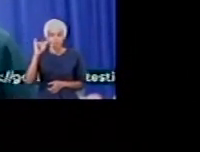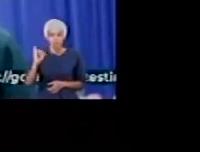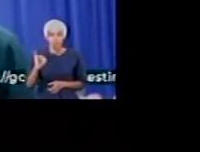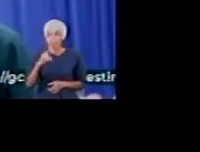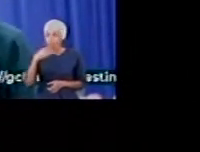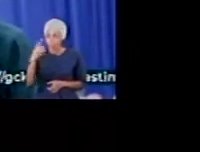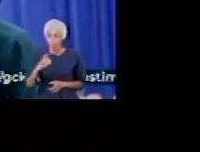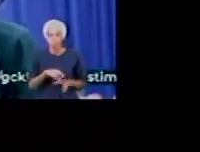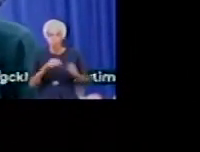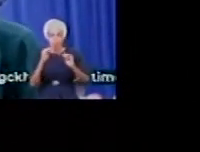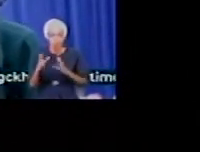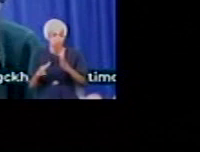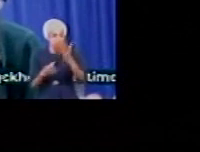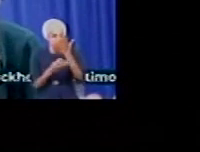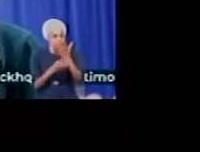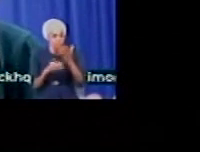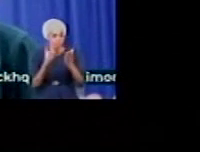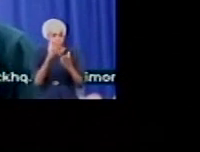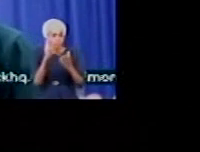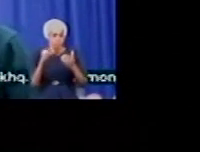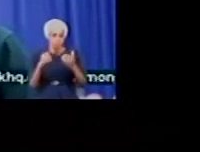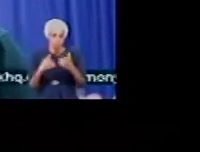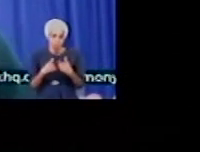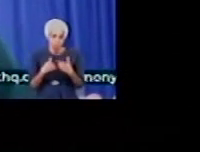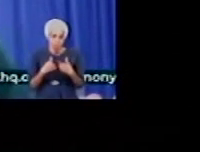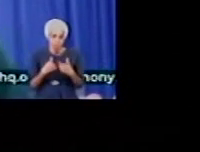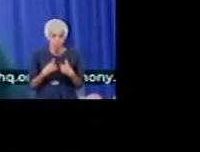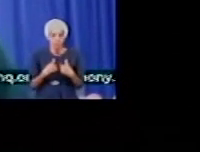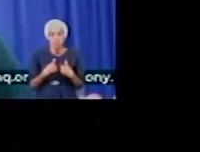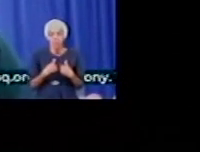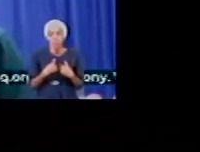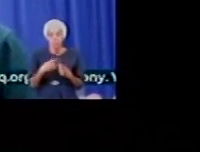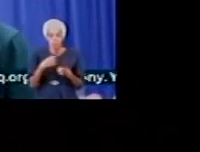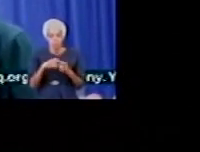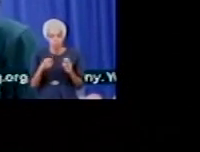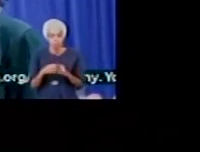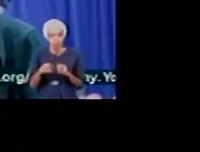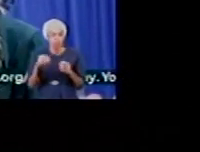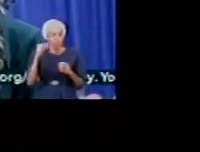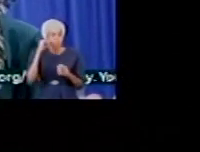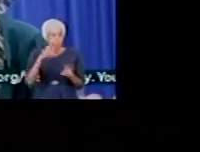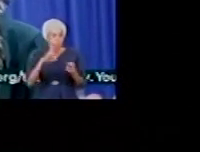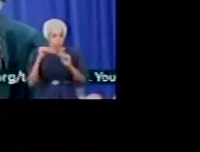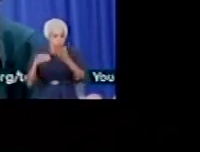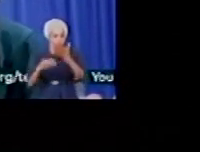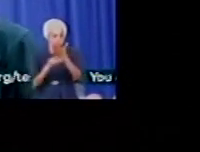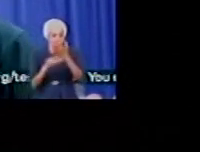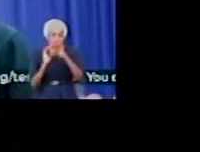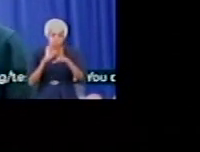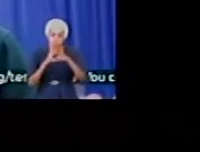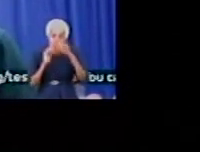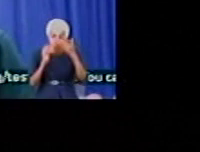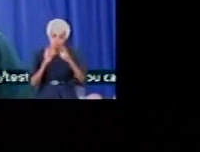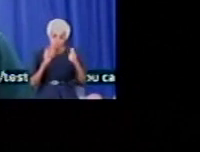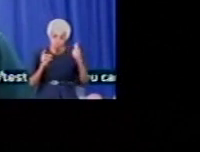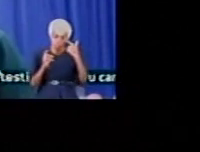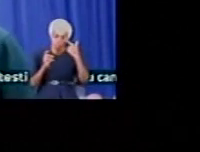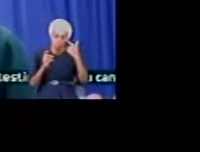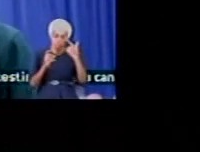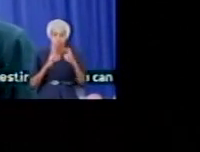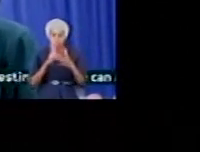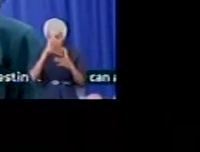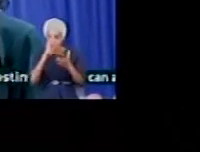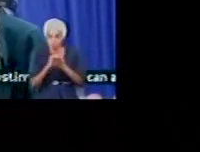left eyes, believing that God will heal me. But I thank God. God healed me, and since